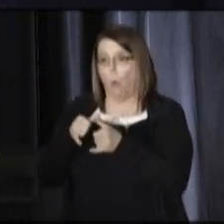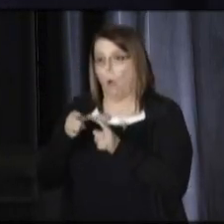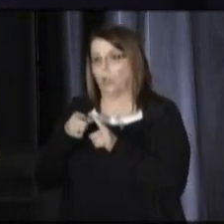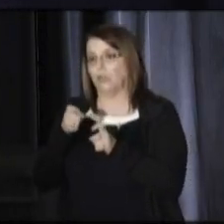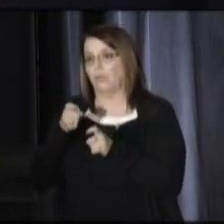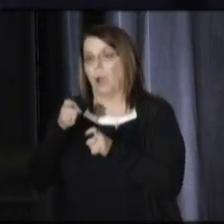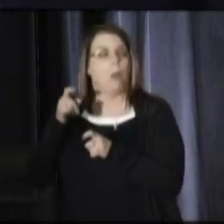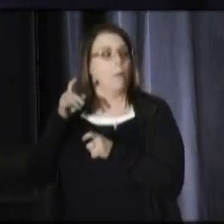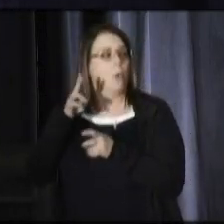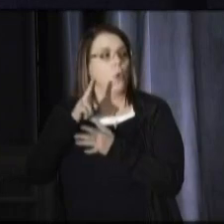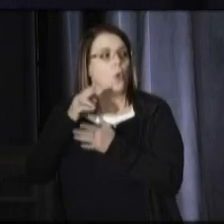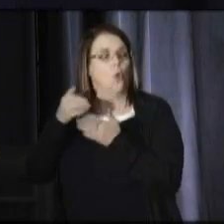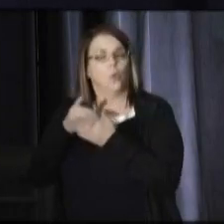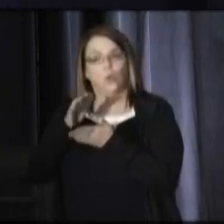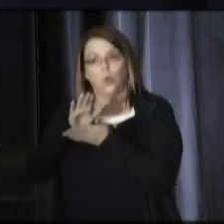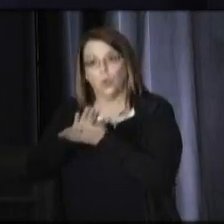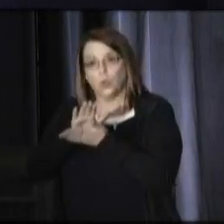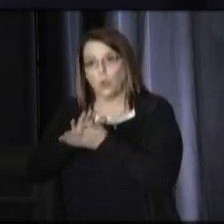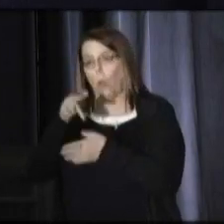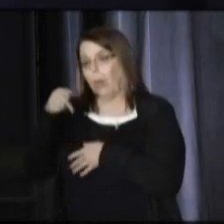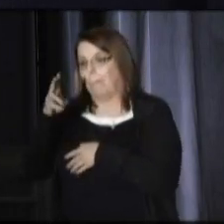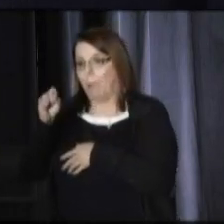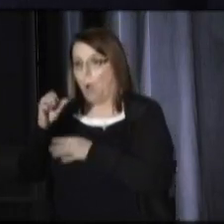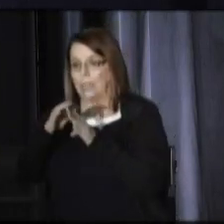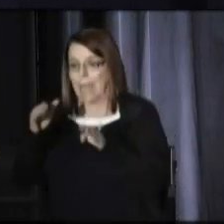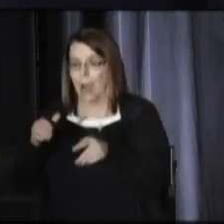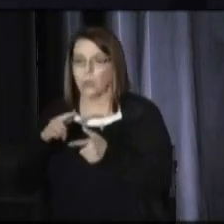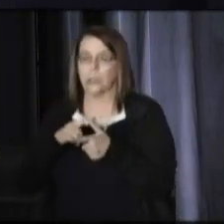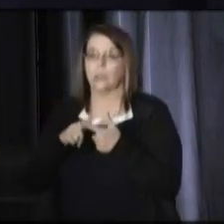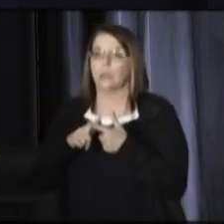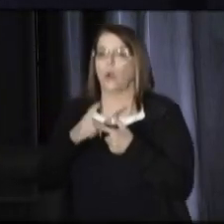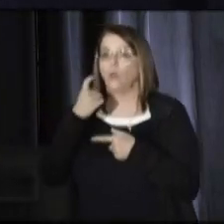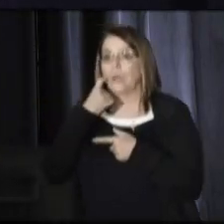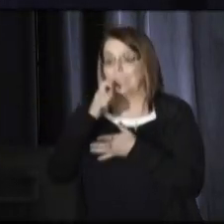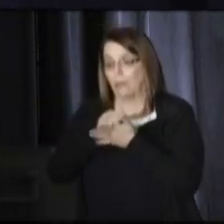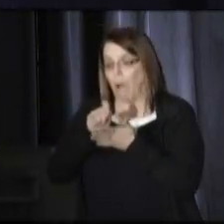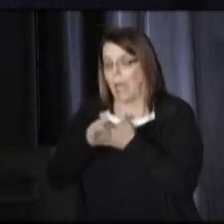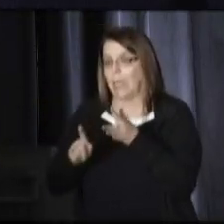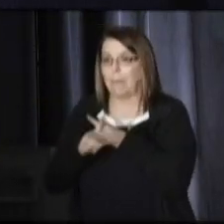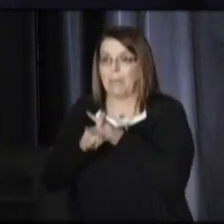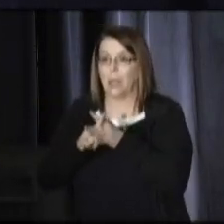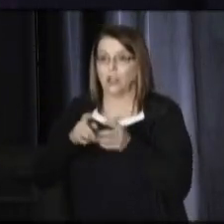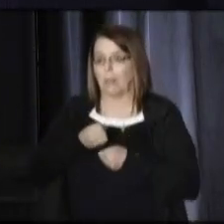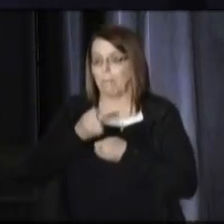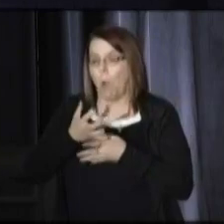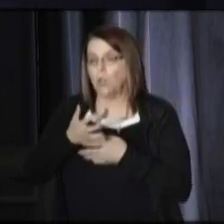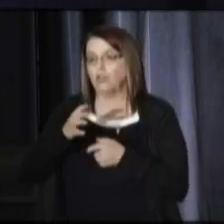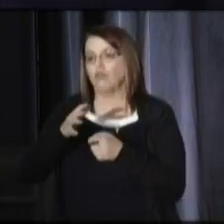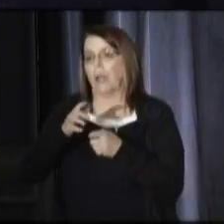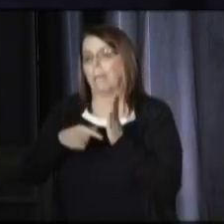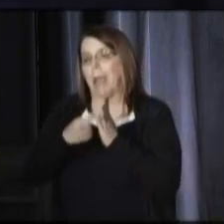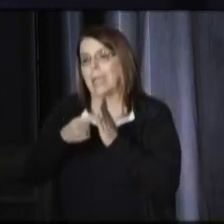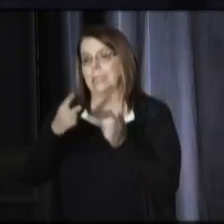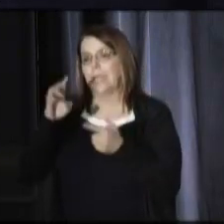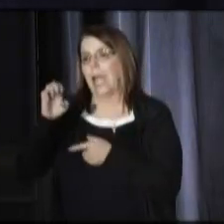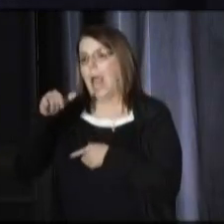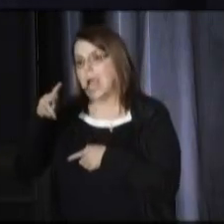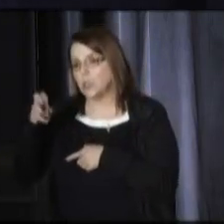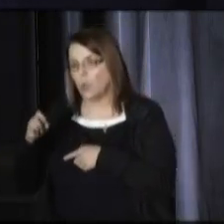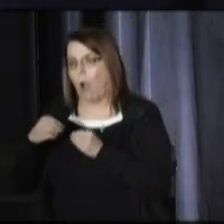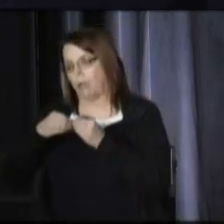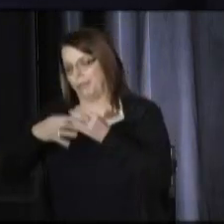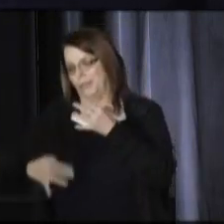Tender Machines from Tupelo Press 2023. Her book of hybrid essays, Pink Noise, was a finalist for the